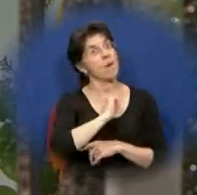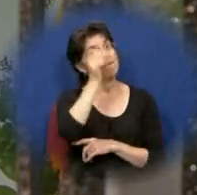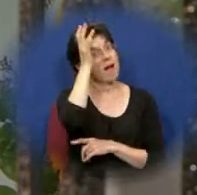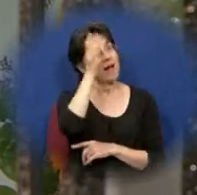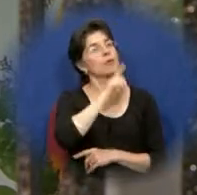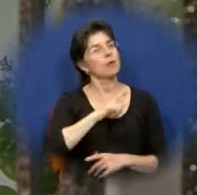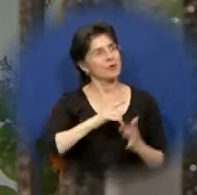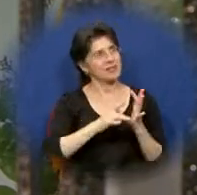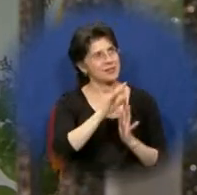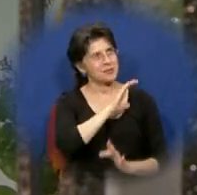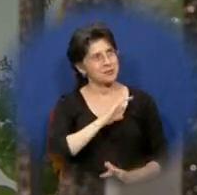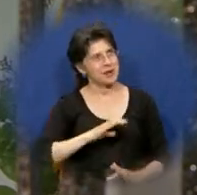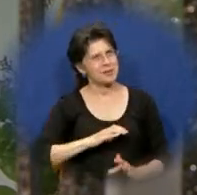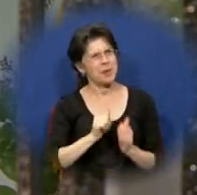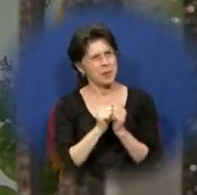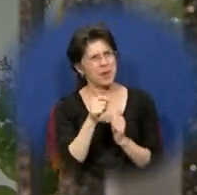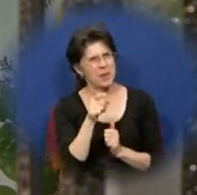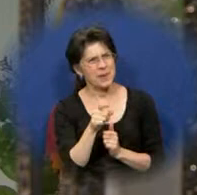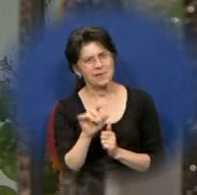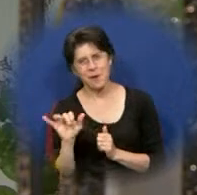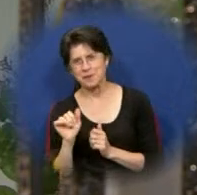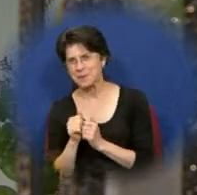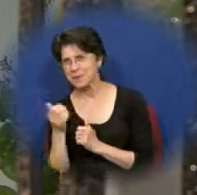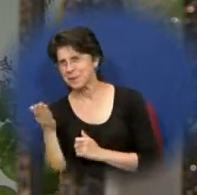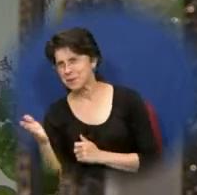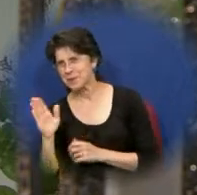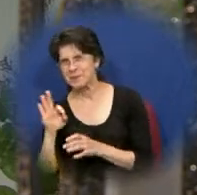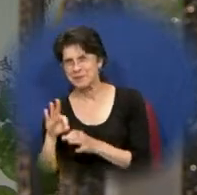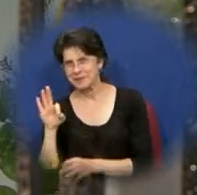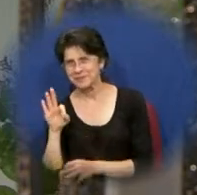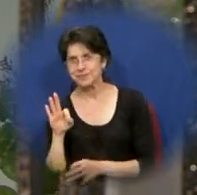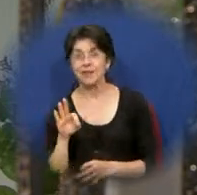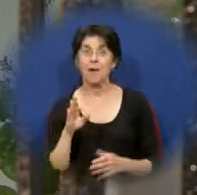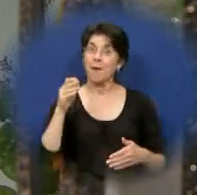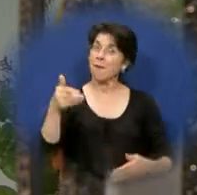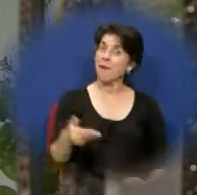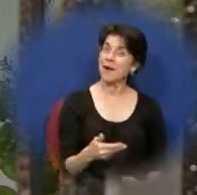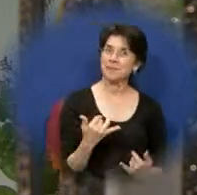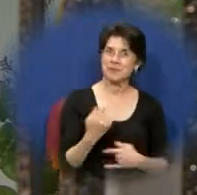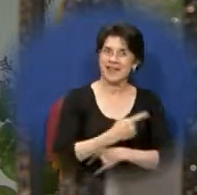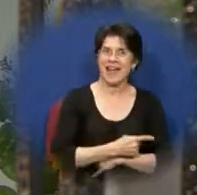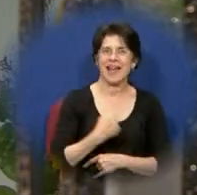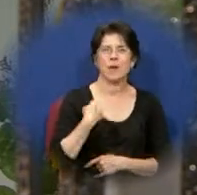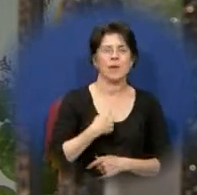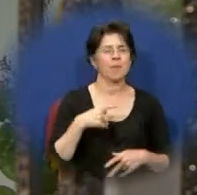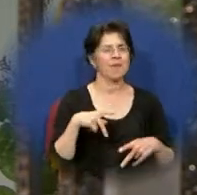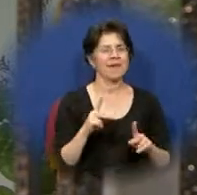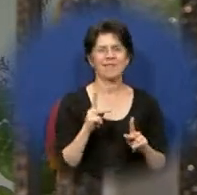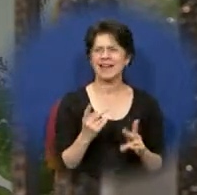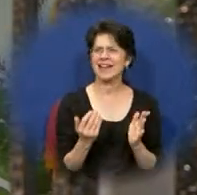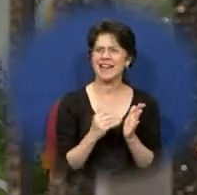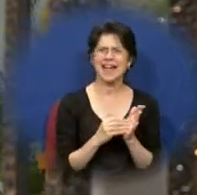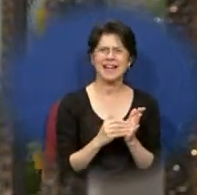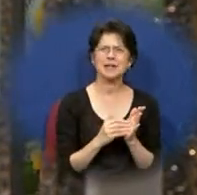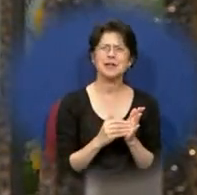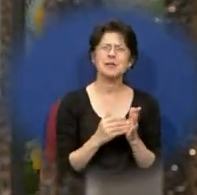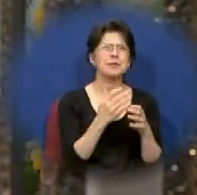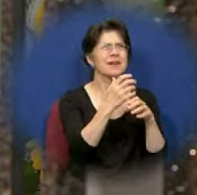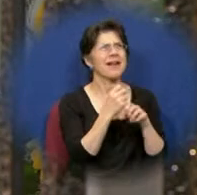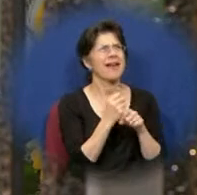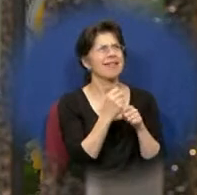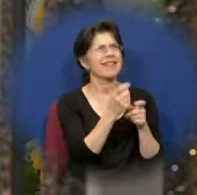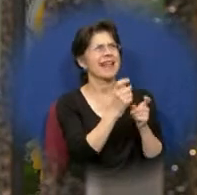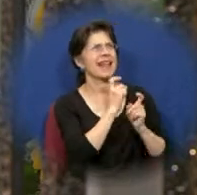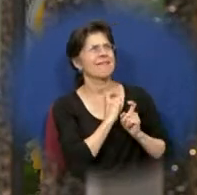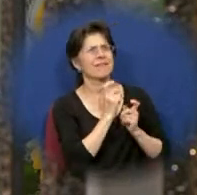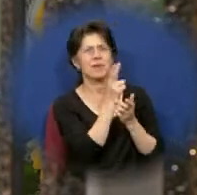with your spirit. Good morning and welcome as we are privileged again this day to gather the giftedness of Holy Eucharist. And